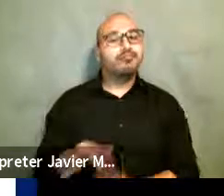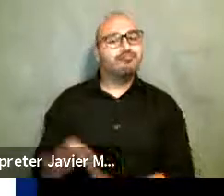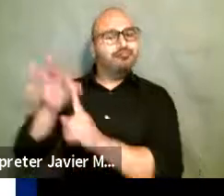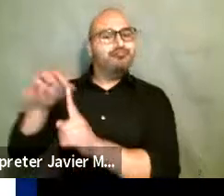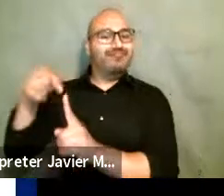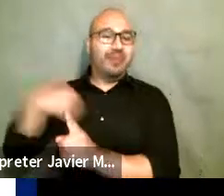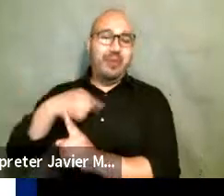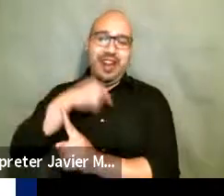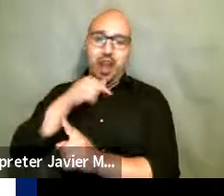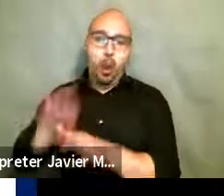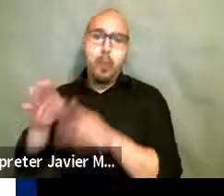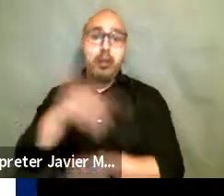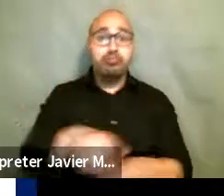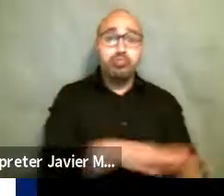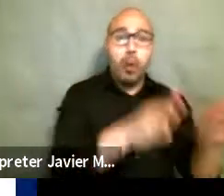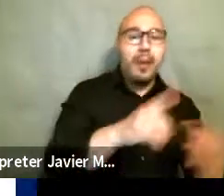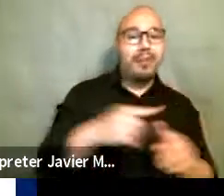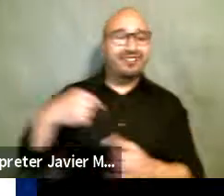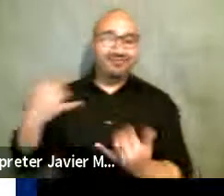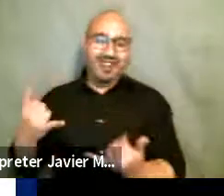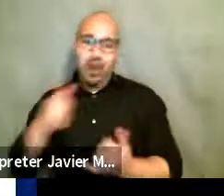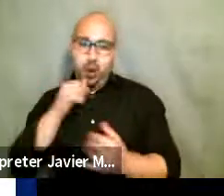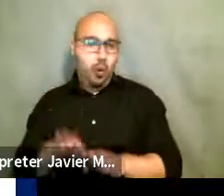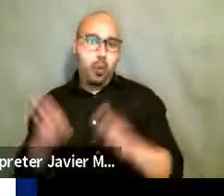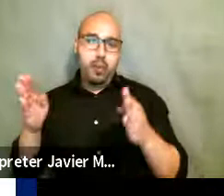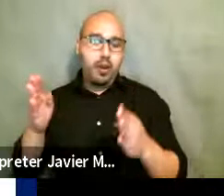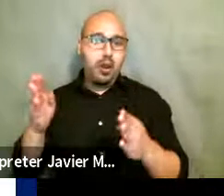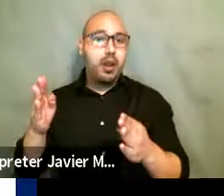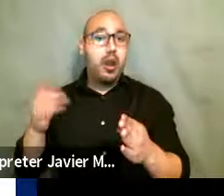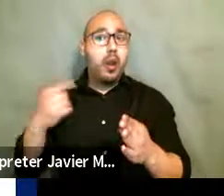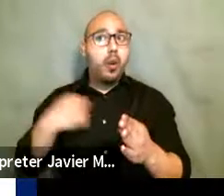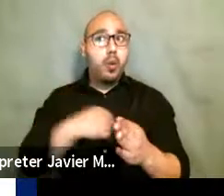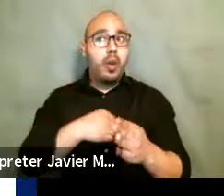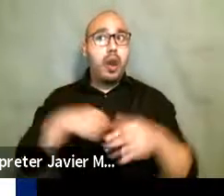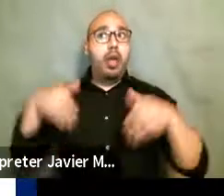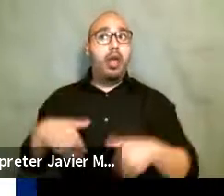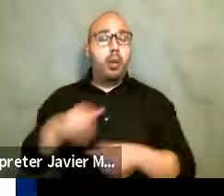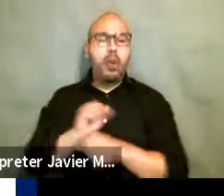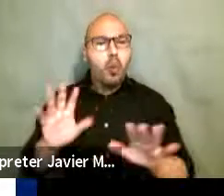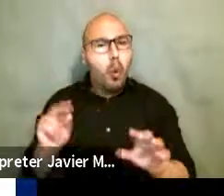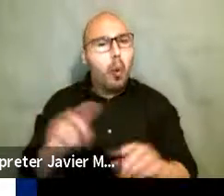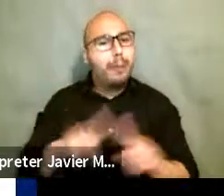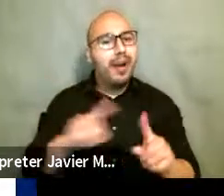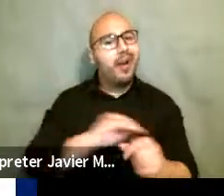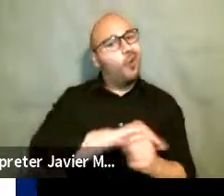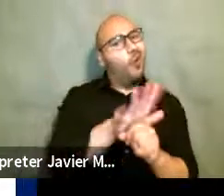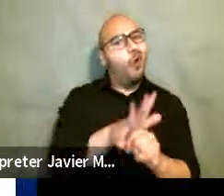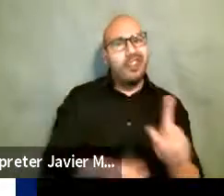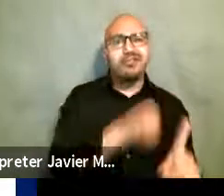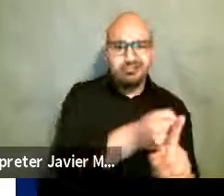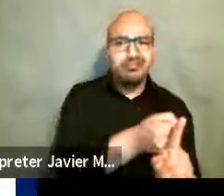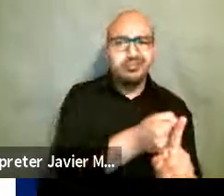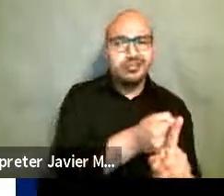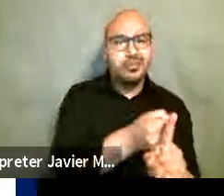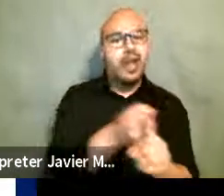open right now. Not that we don't do other work, but we are not open ever since really COVID